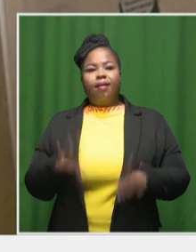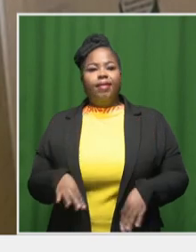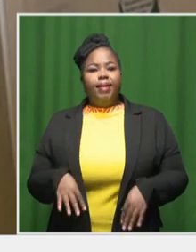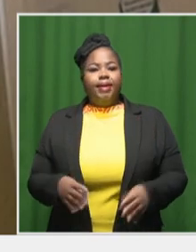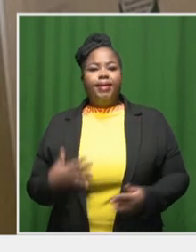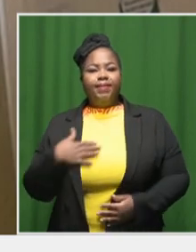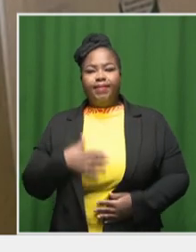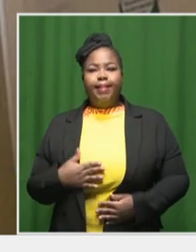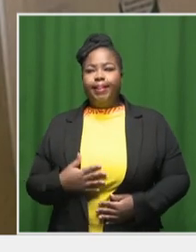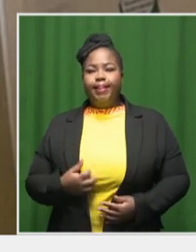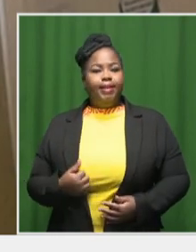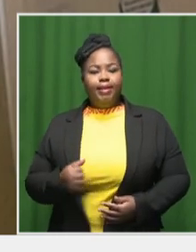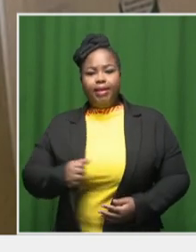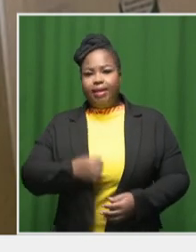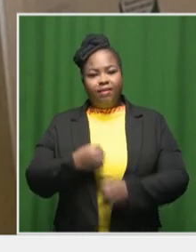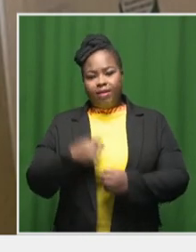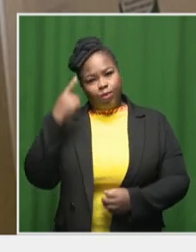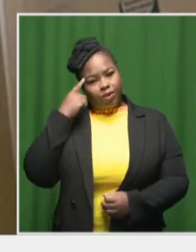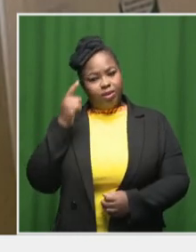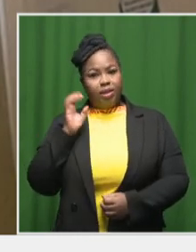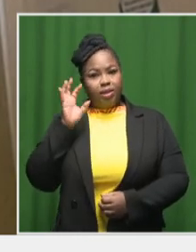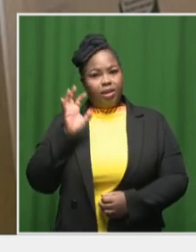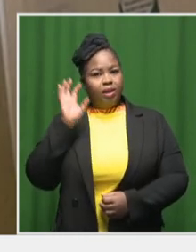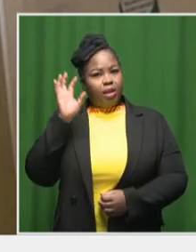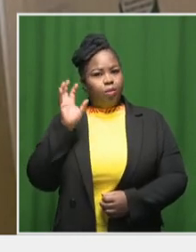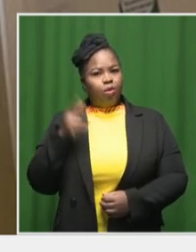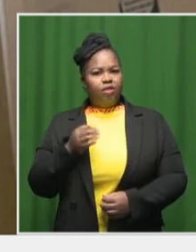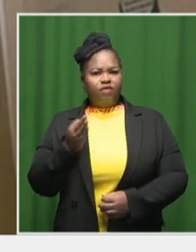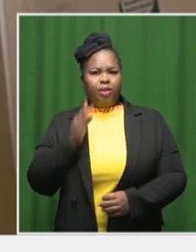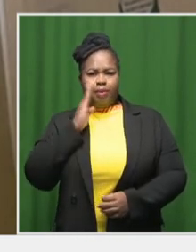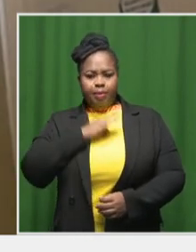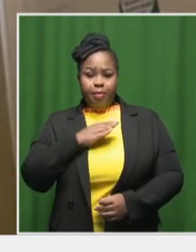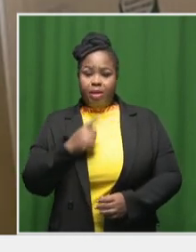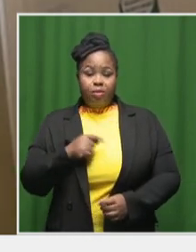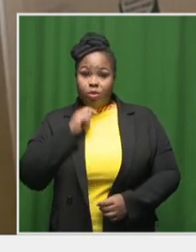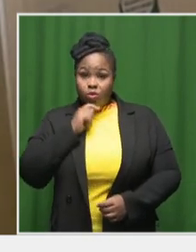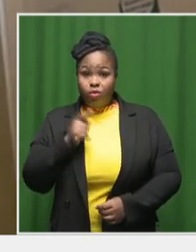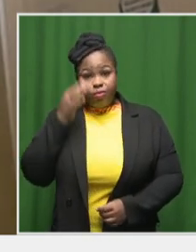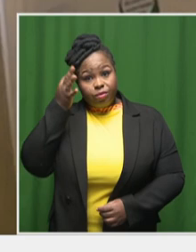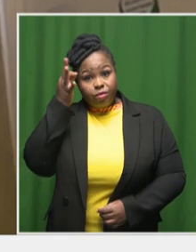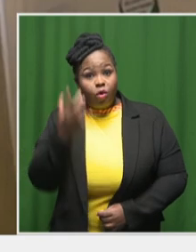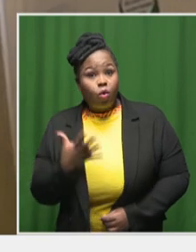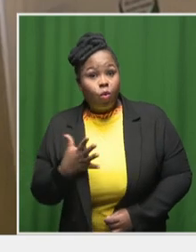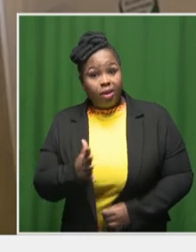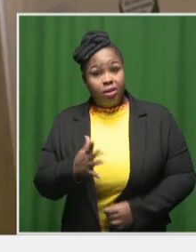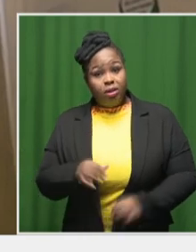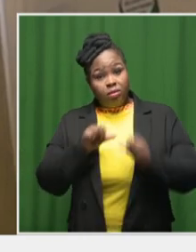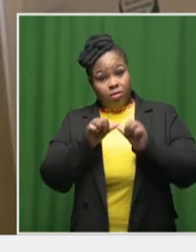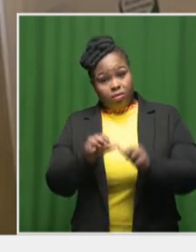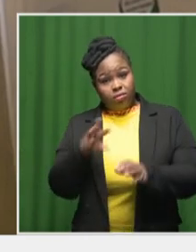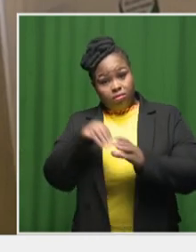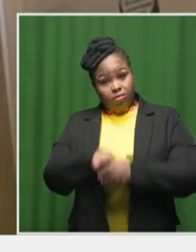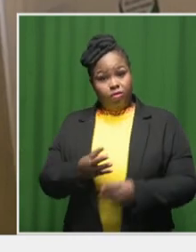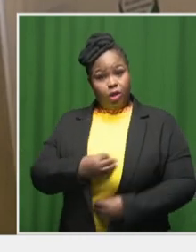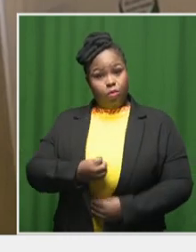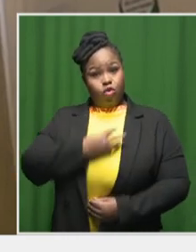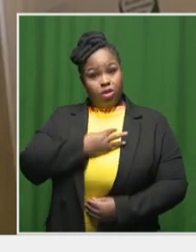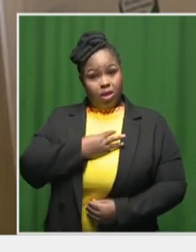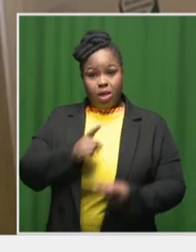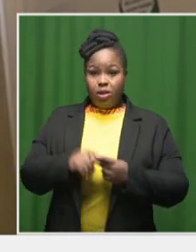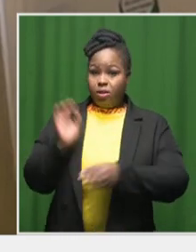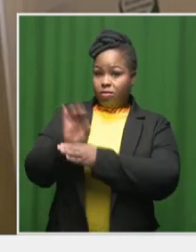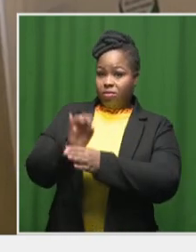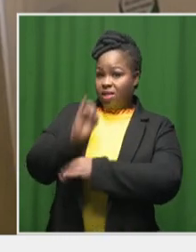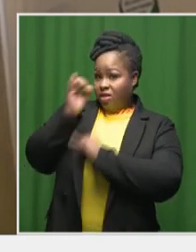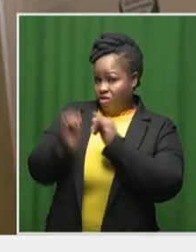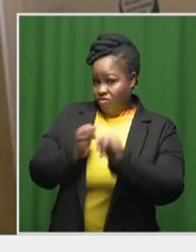maybe don't think there is a future in netball, but that's not the case. If you really have this dream and you want to play for the Proteas and play overseas